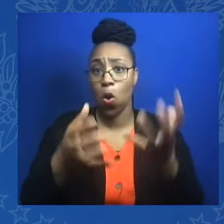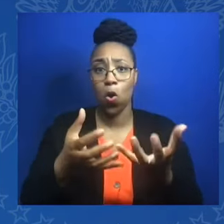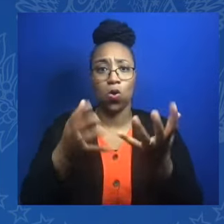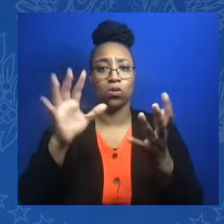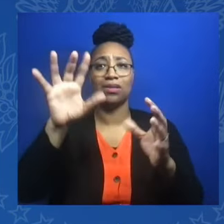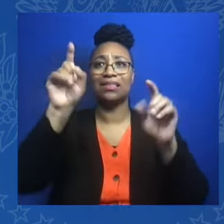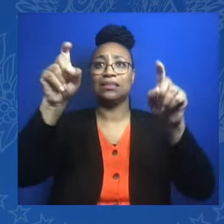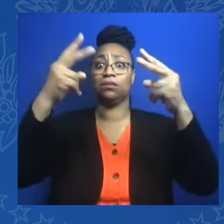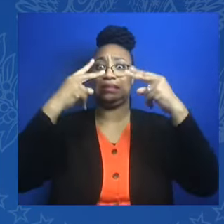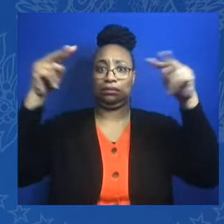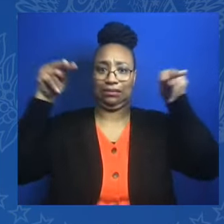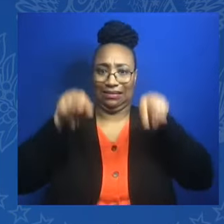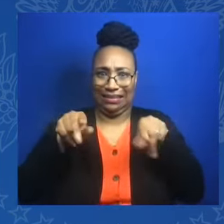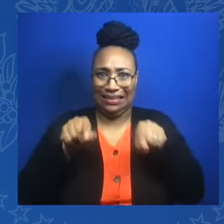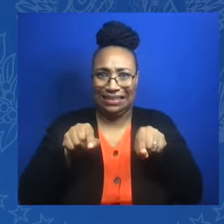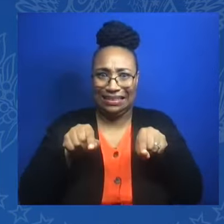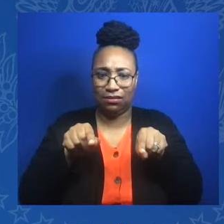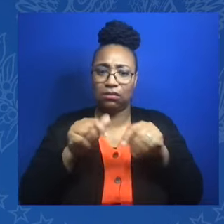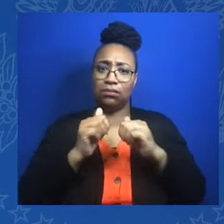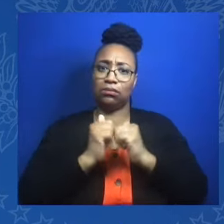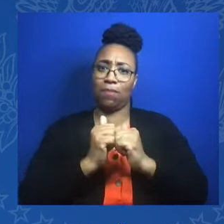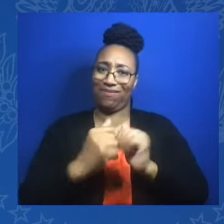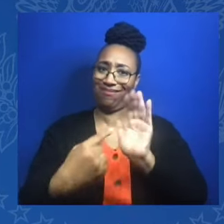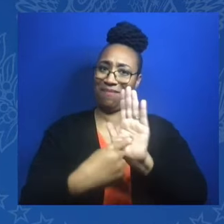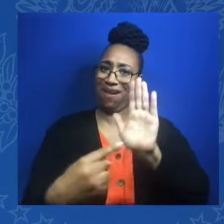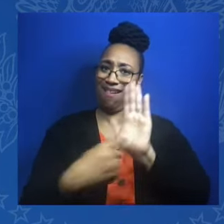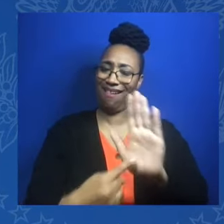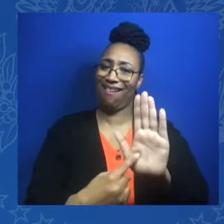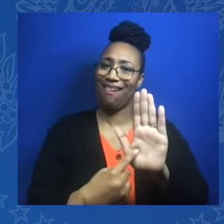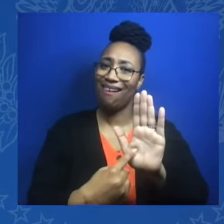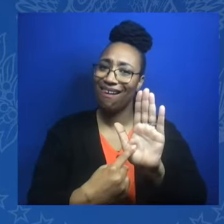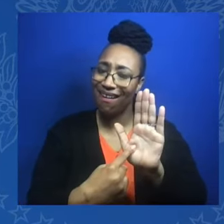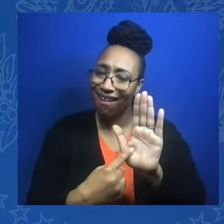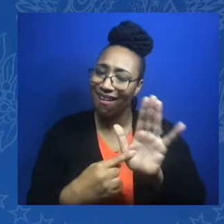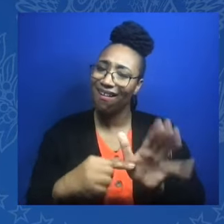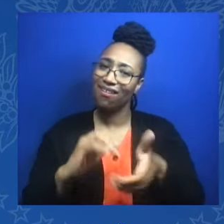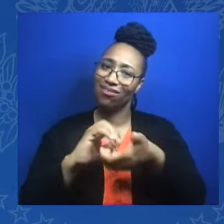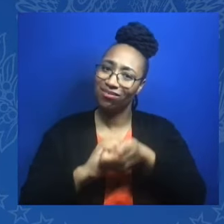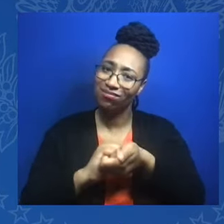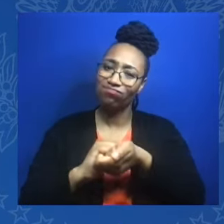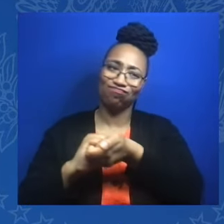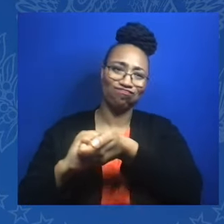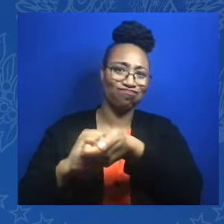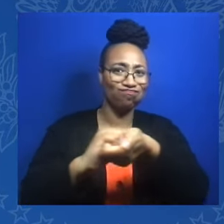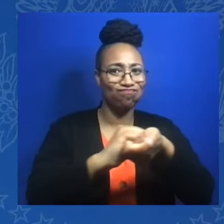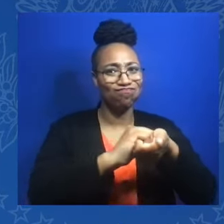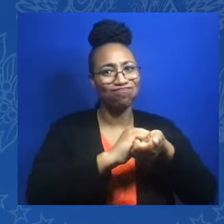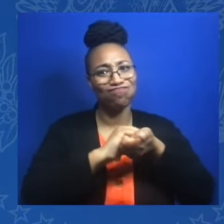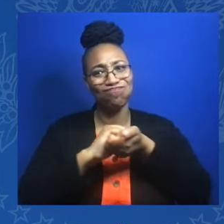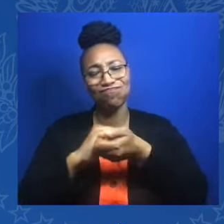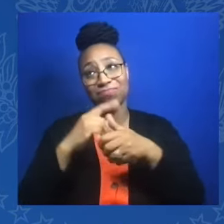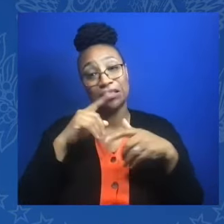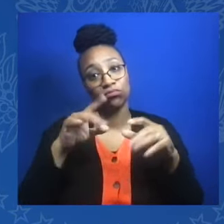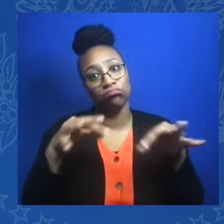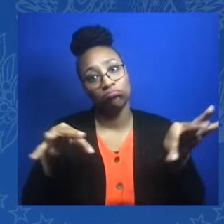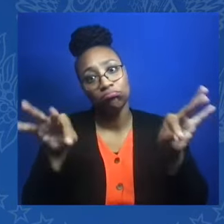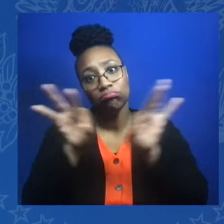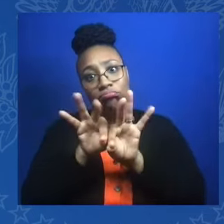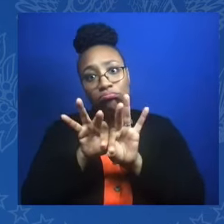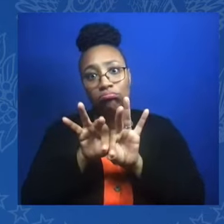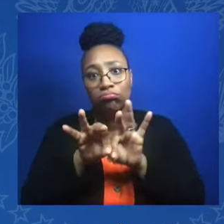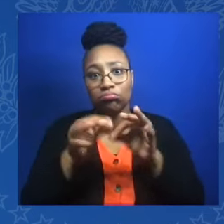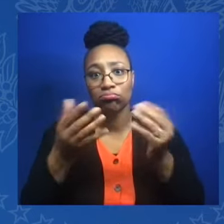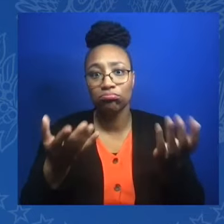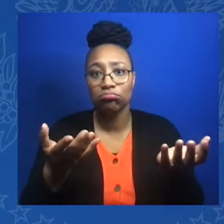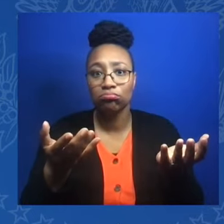action. Nowhere is that more obvious than our united response to Russia's brutal aggression against Ukraine.